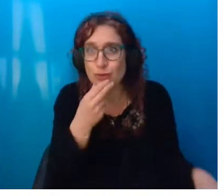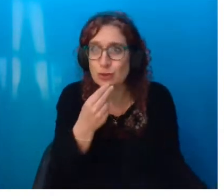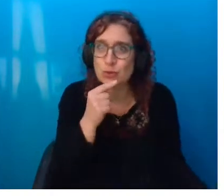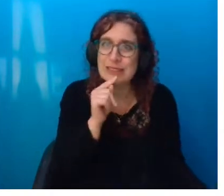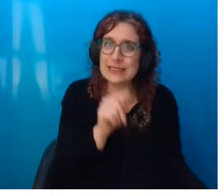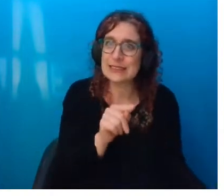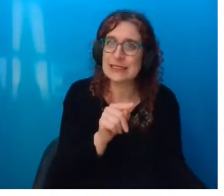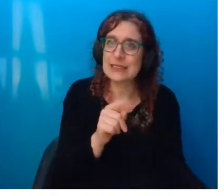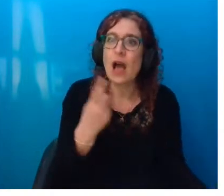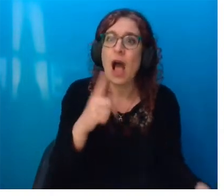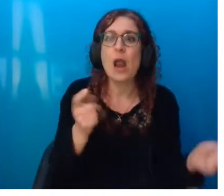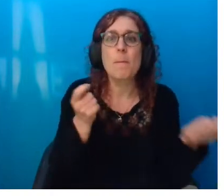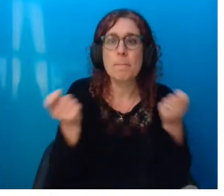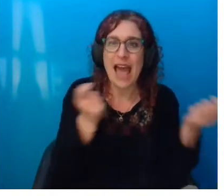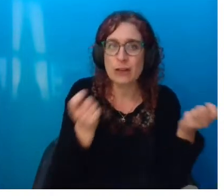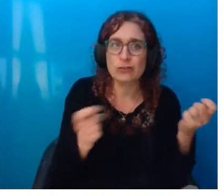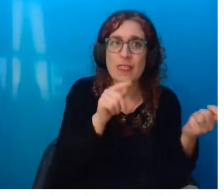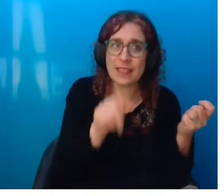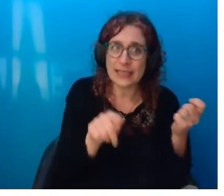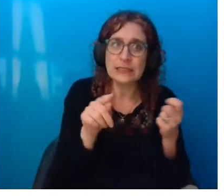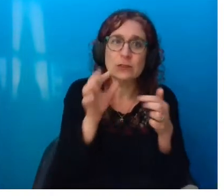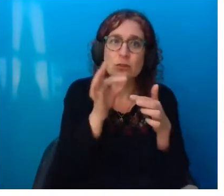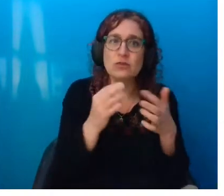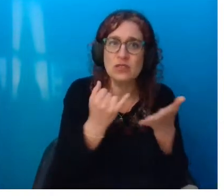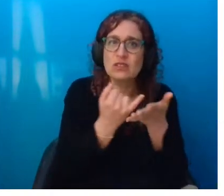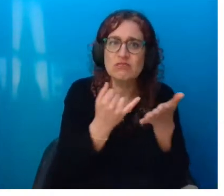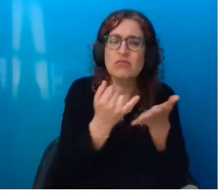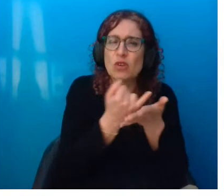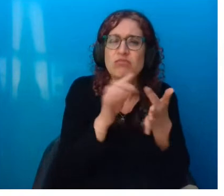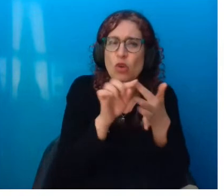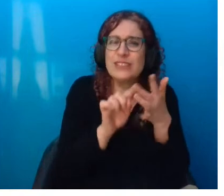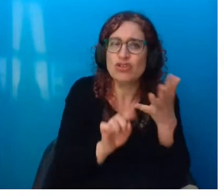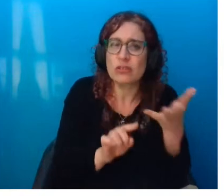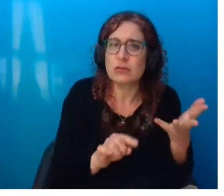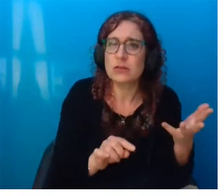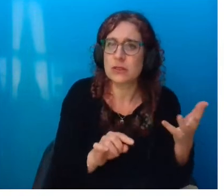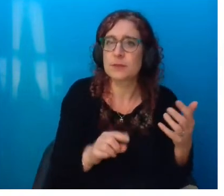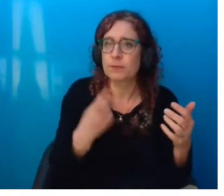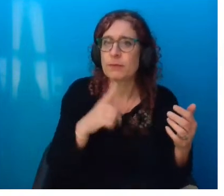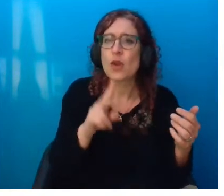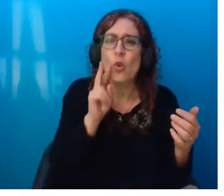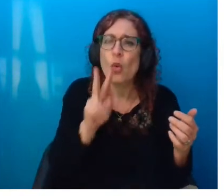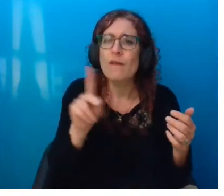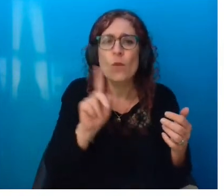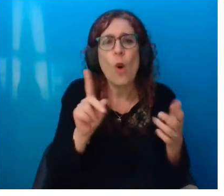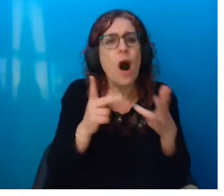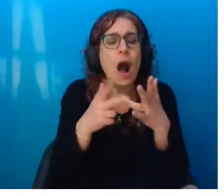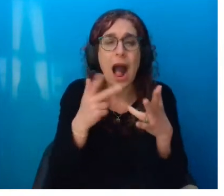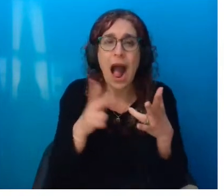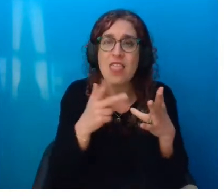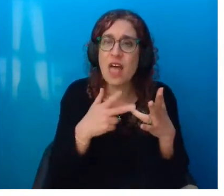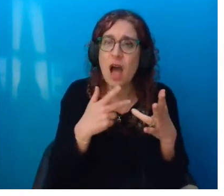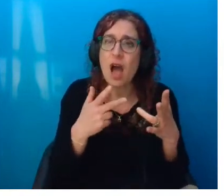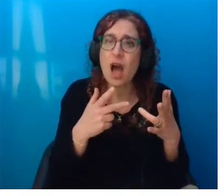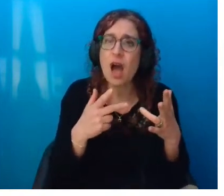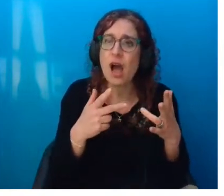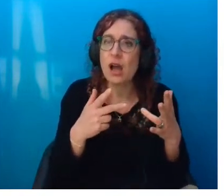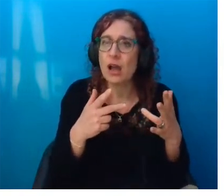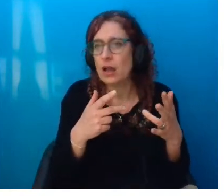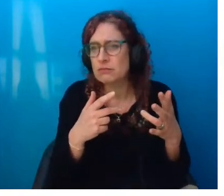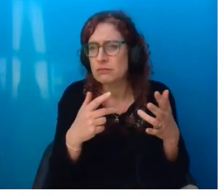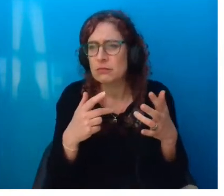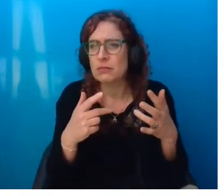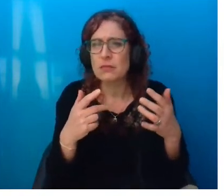the management of these conditions. Looking out for other allergic conditions that may also coexist and be symptomatic, and make sure